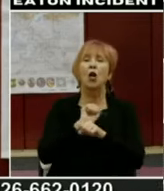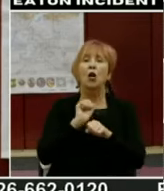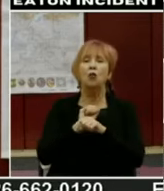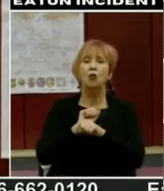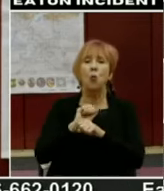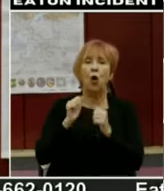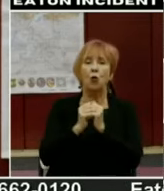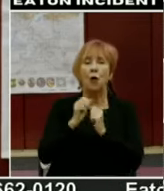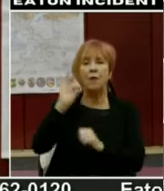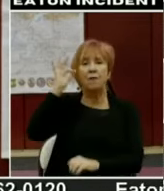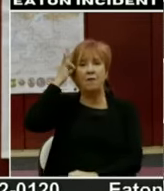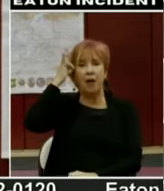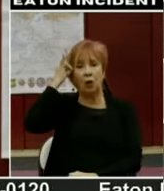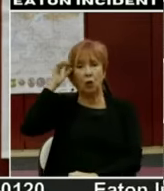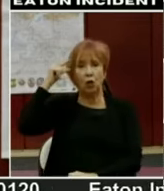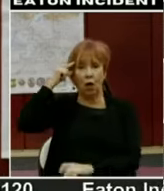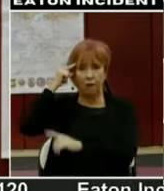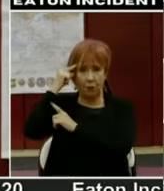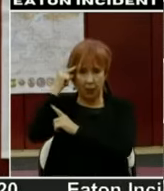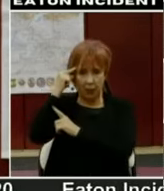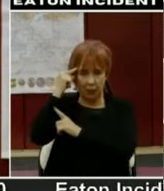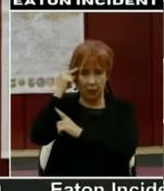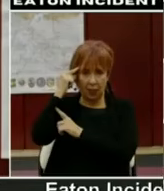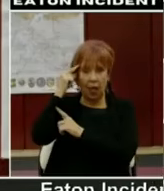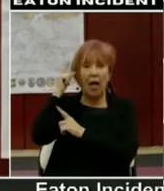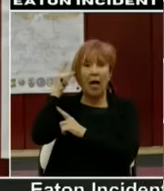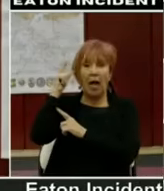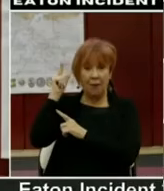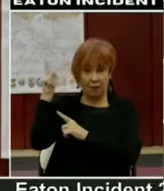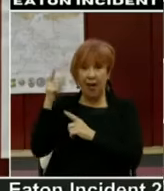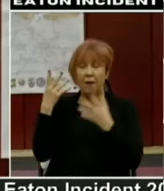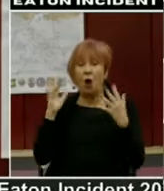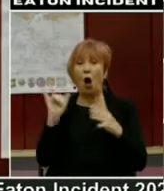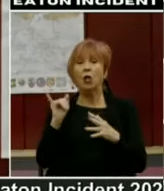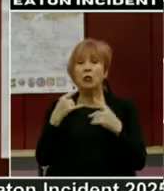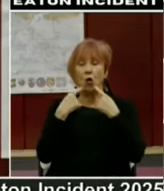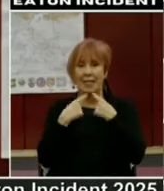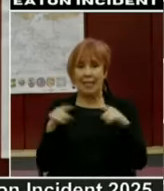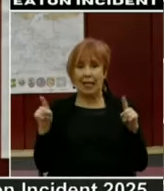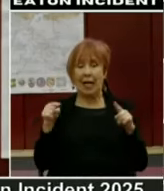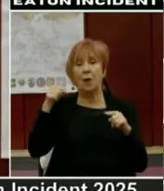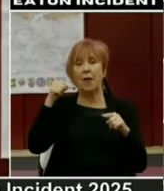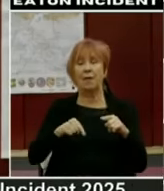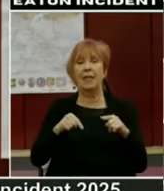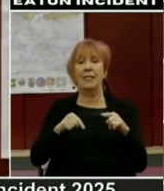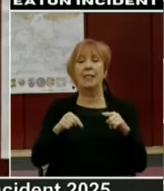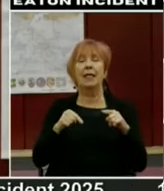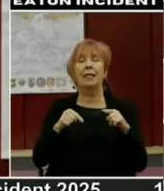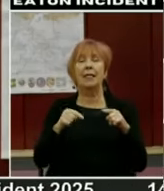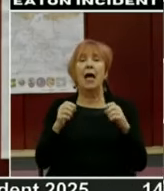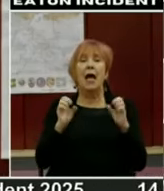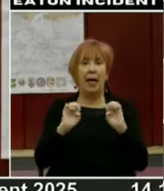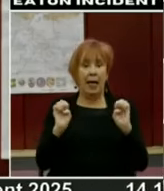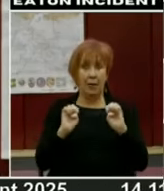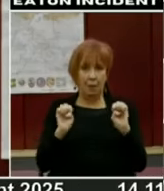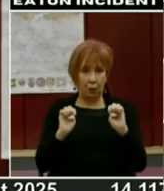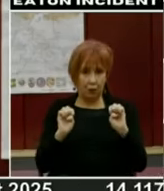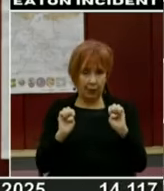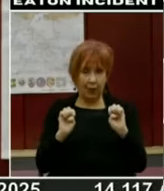health emergency, to try to relax, again, some of the rules and get some waivers so that we can have